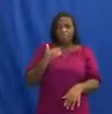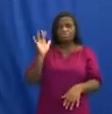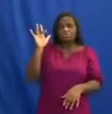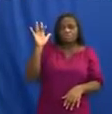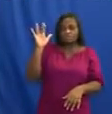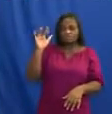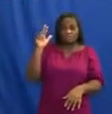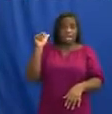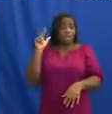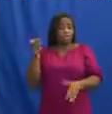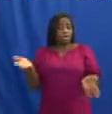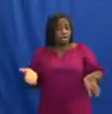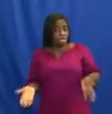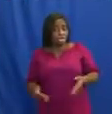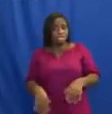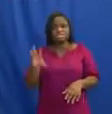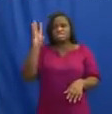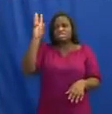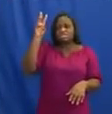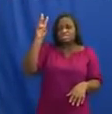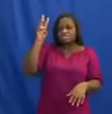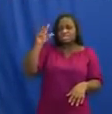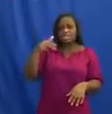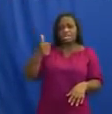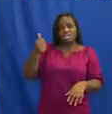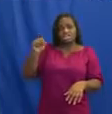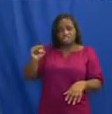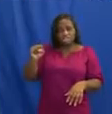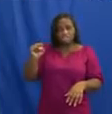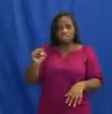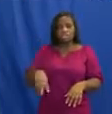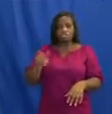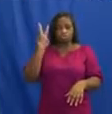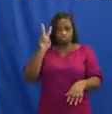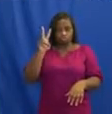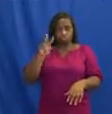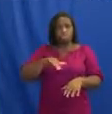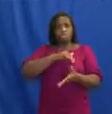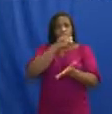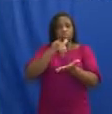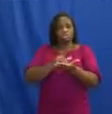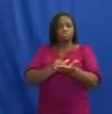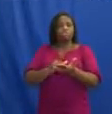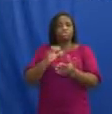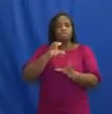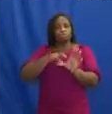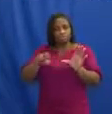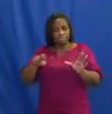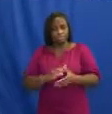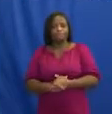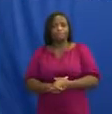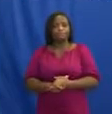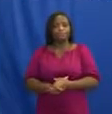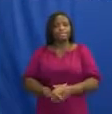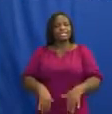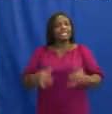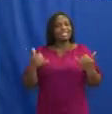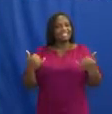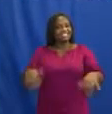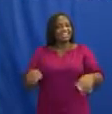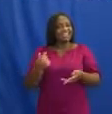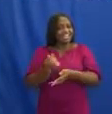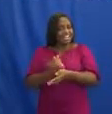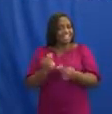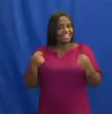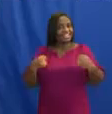Greater Accra, 16 in Ashanti, and 2 in the Central Region. The Ghana Health Service,